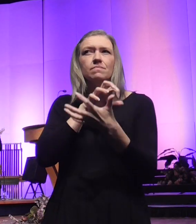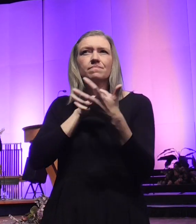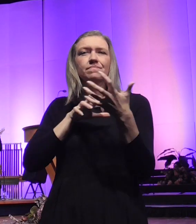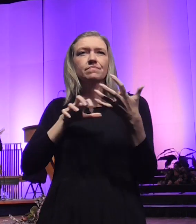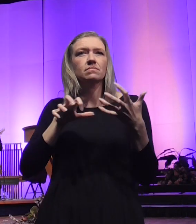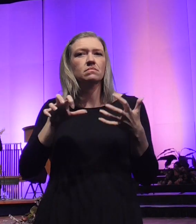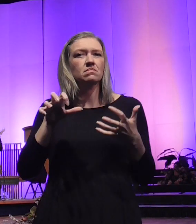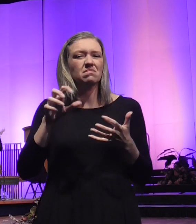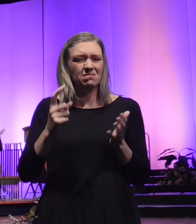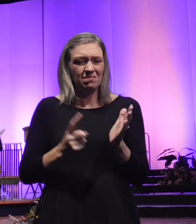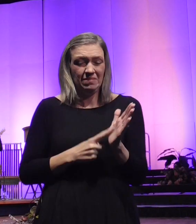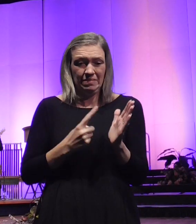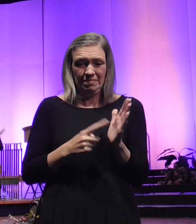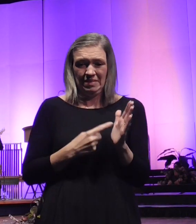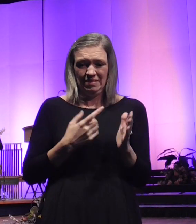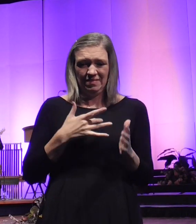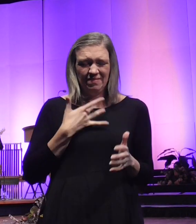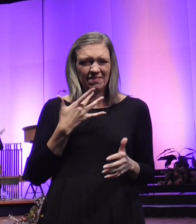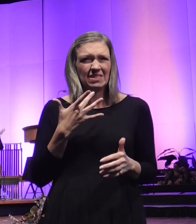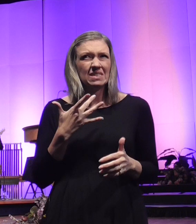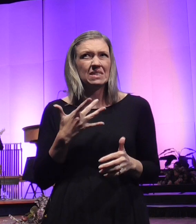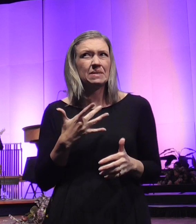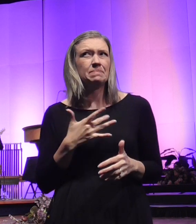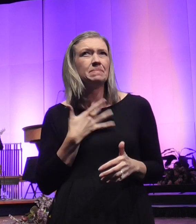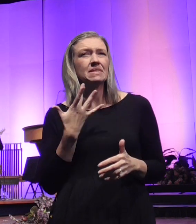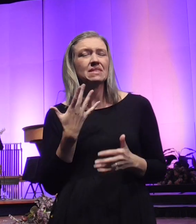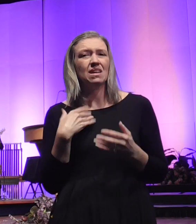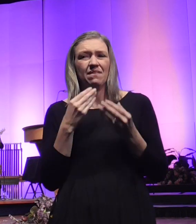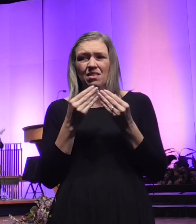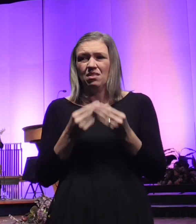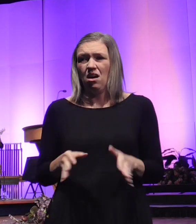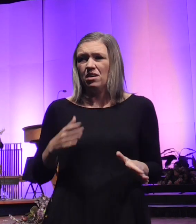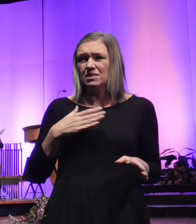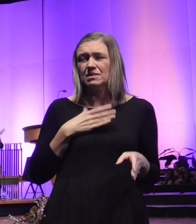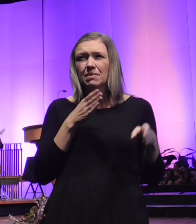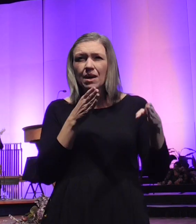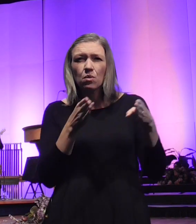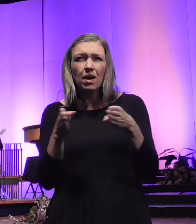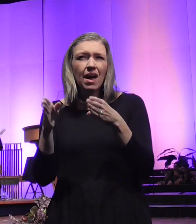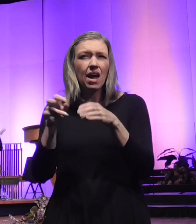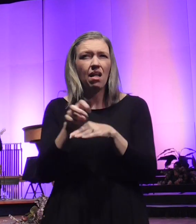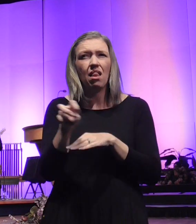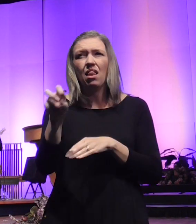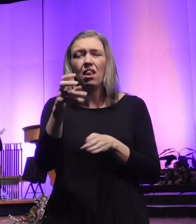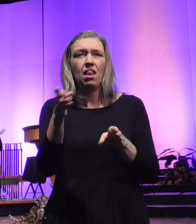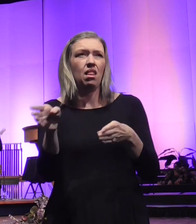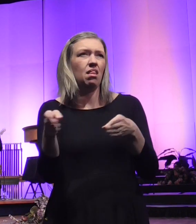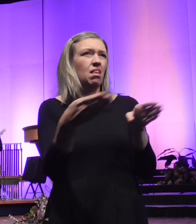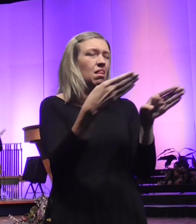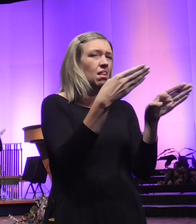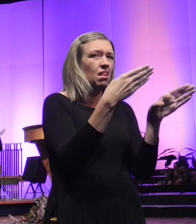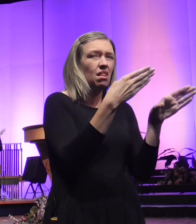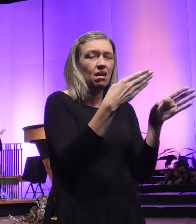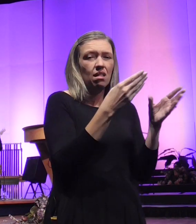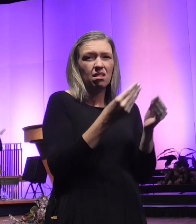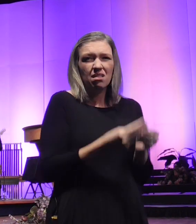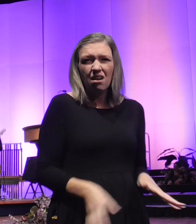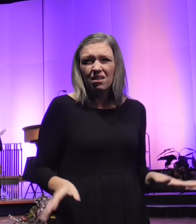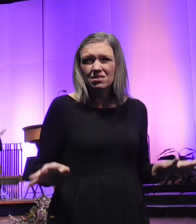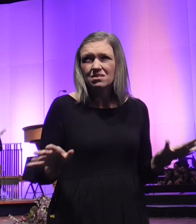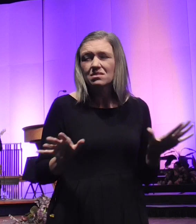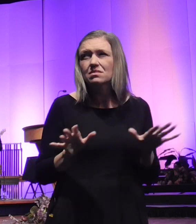and when it seems I've lost my way, when